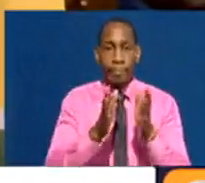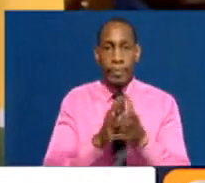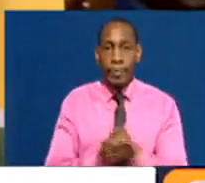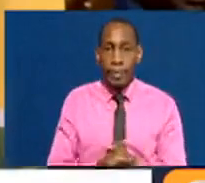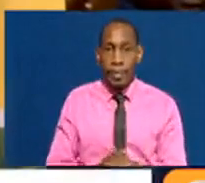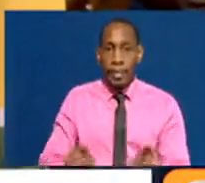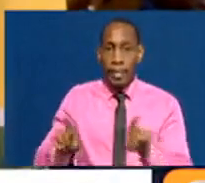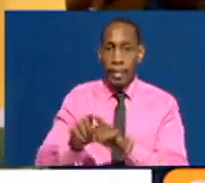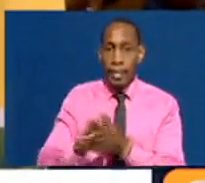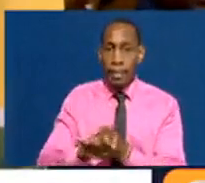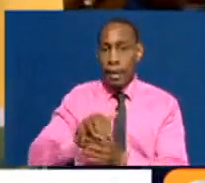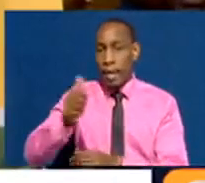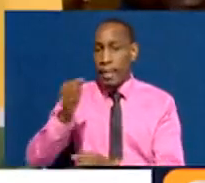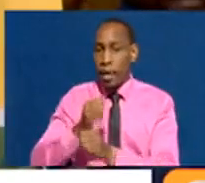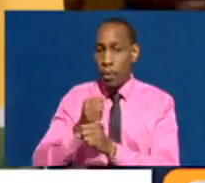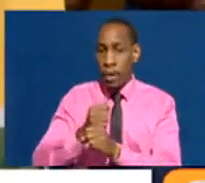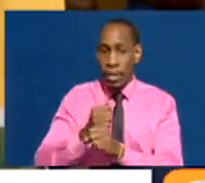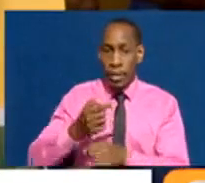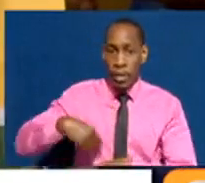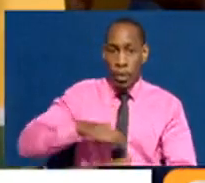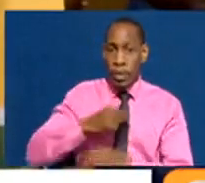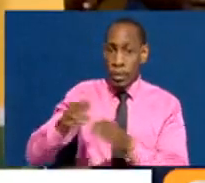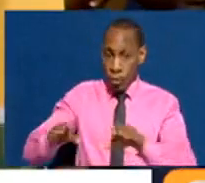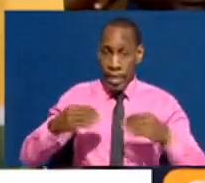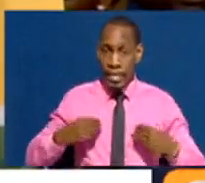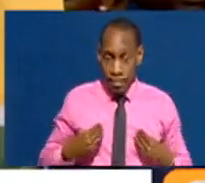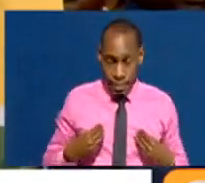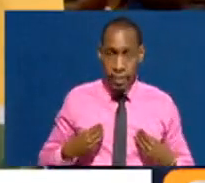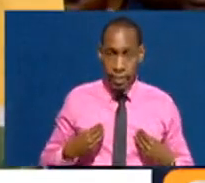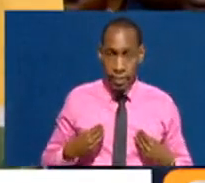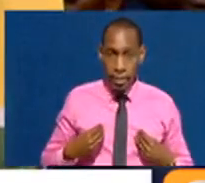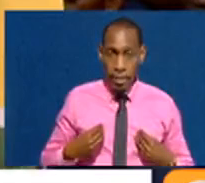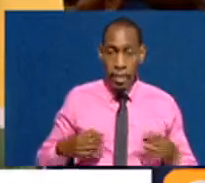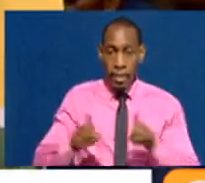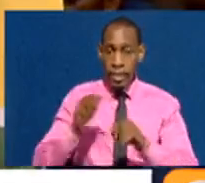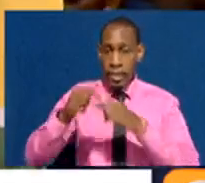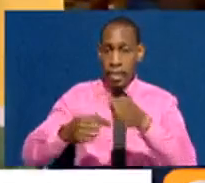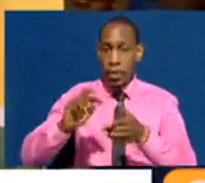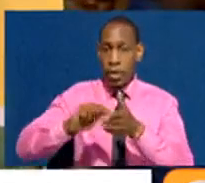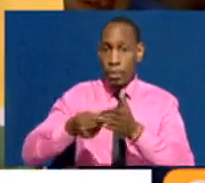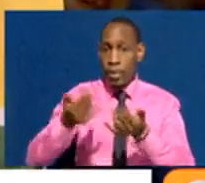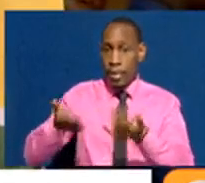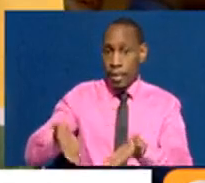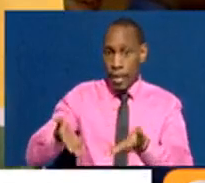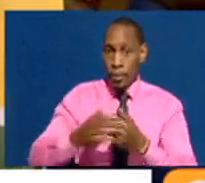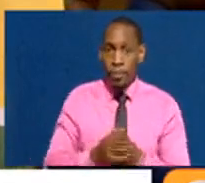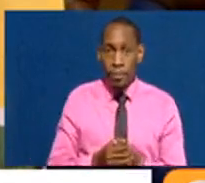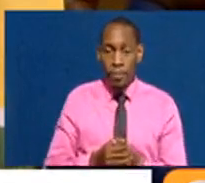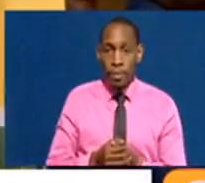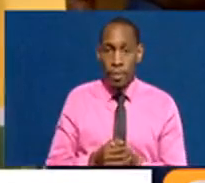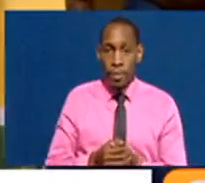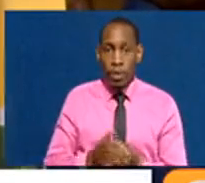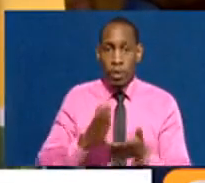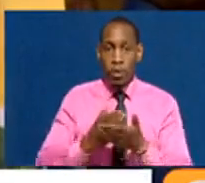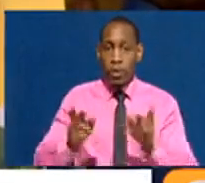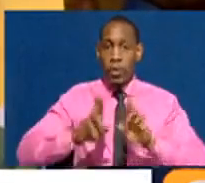And the extra tasks that we have taken on board, which are ongoing projects, I'll be more